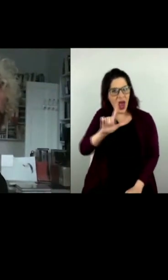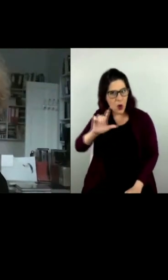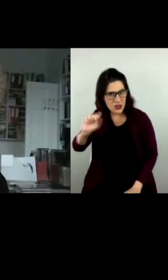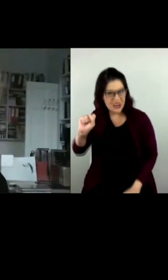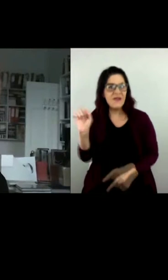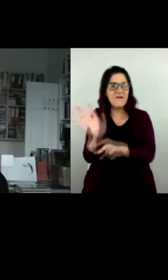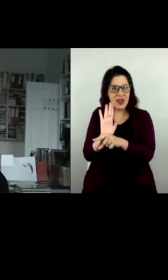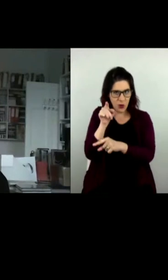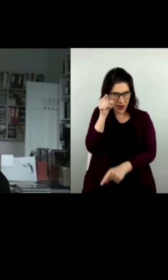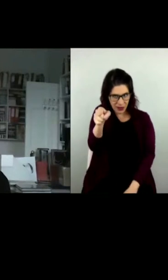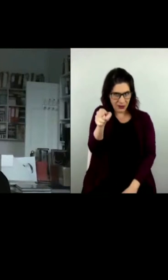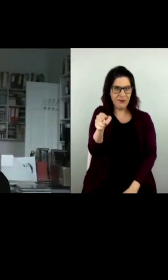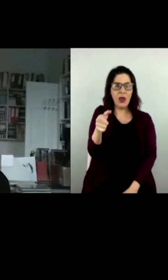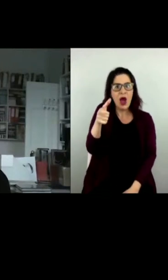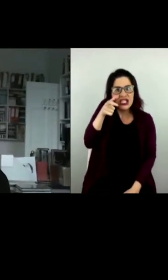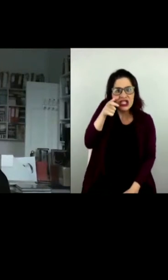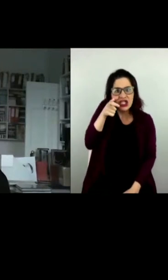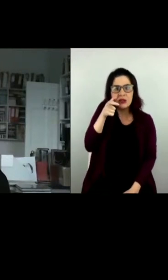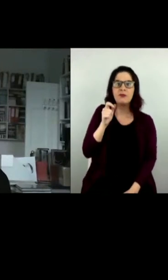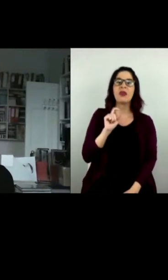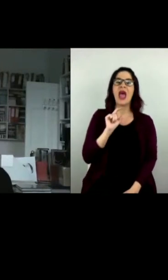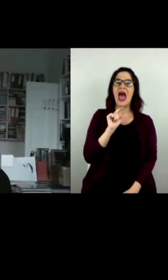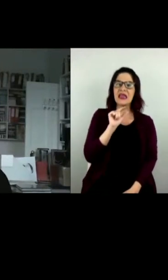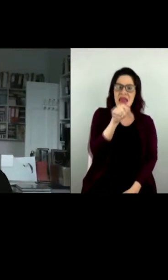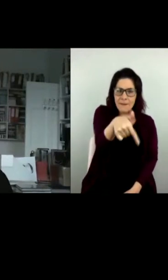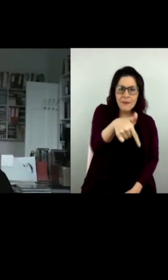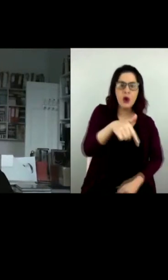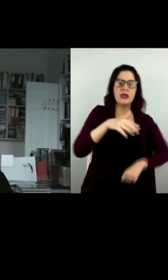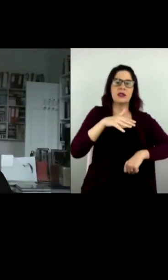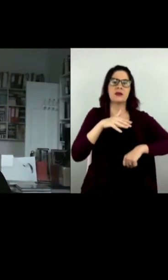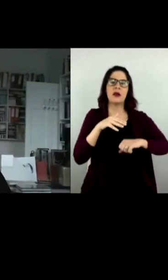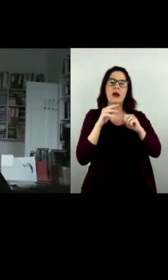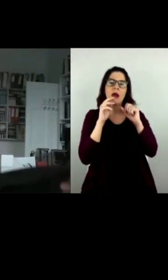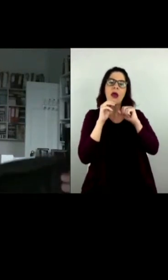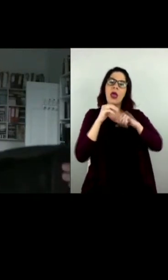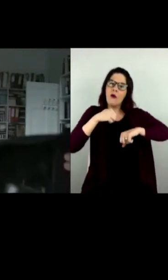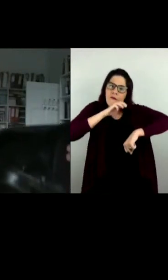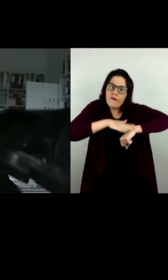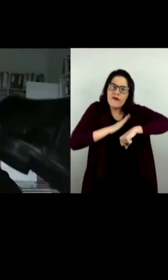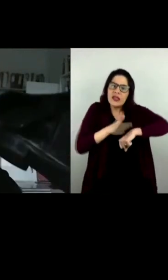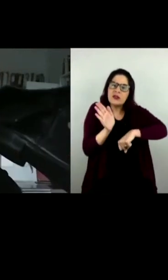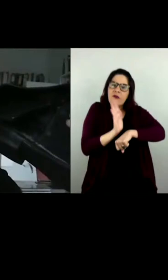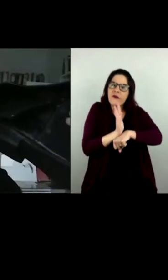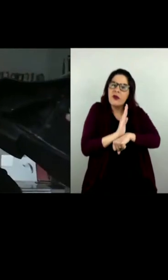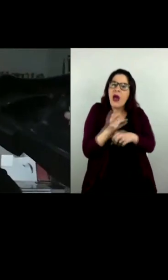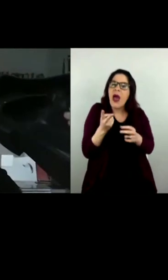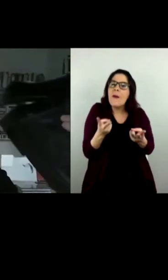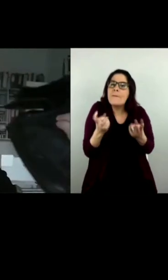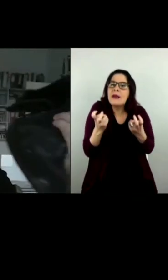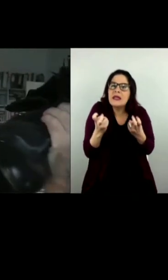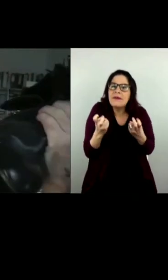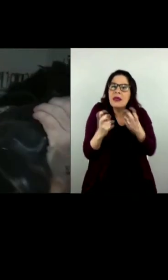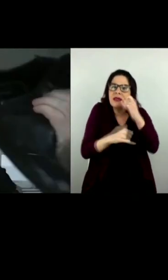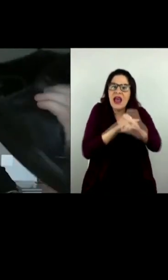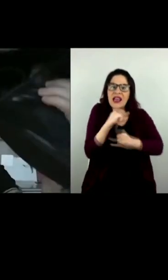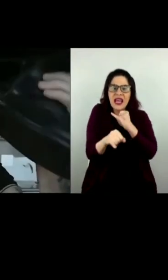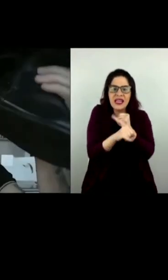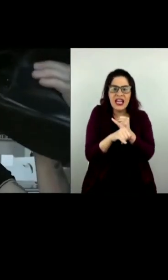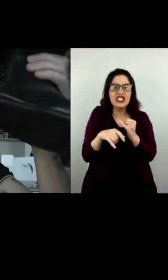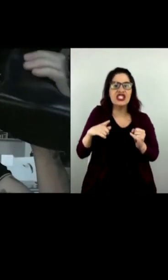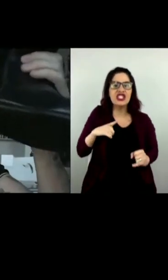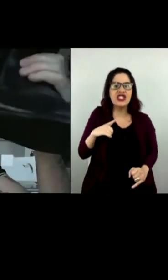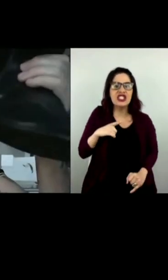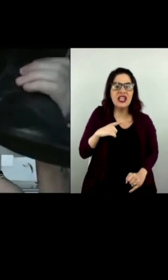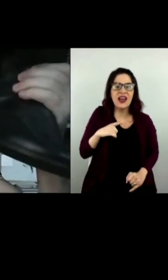film about him. And then I noticed on the internet, his boots,